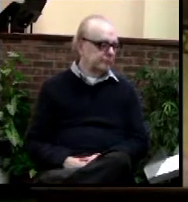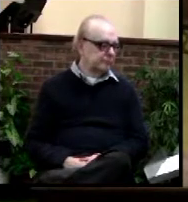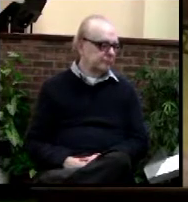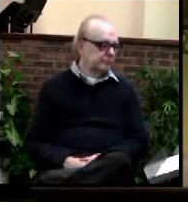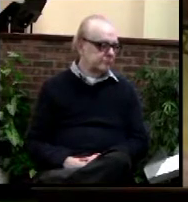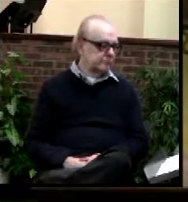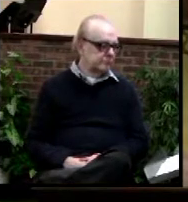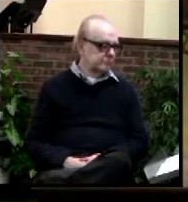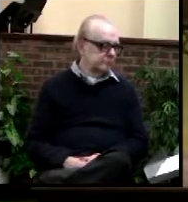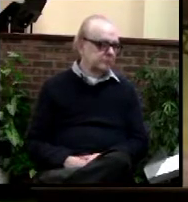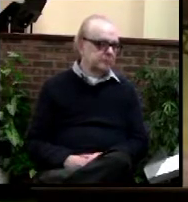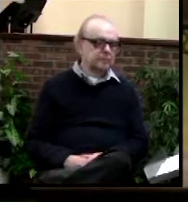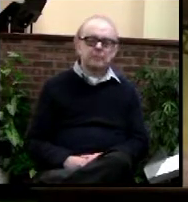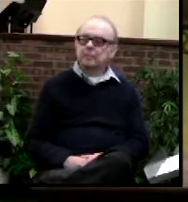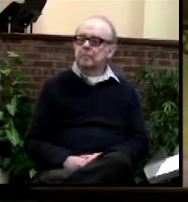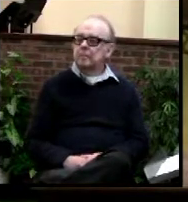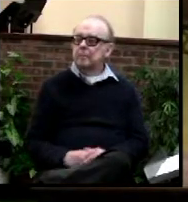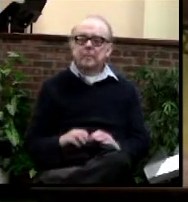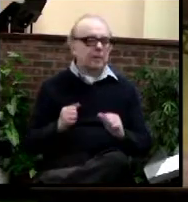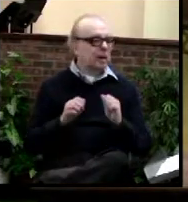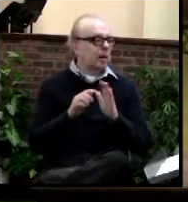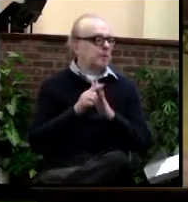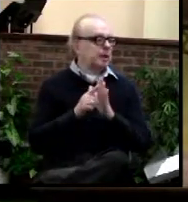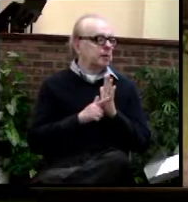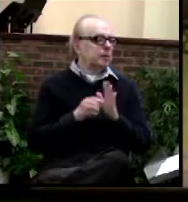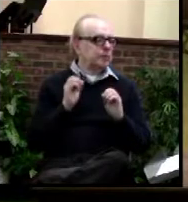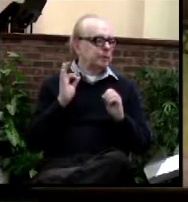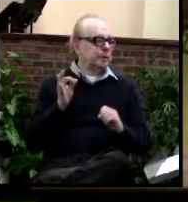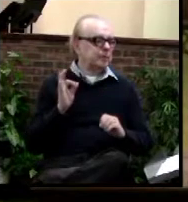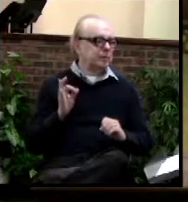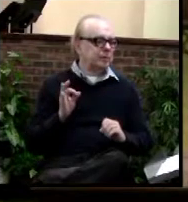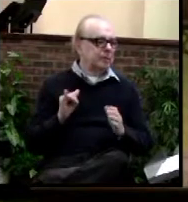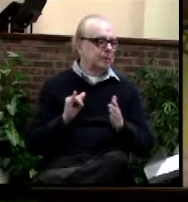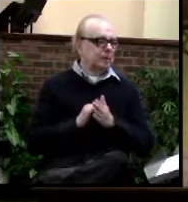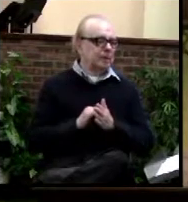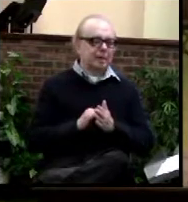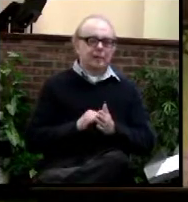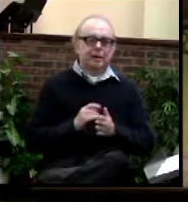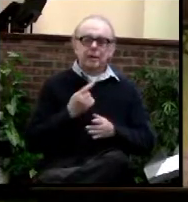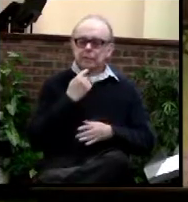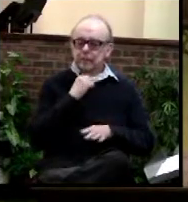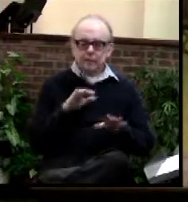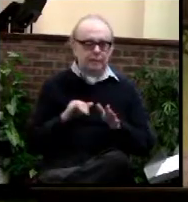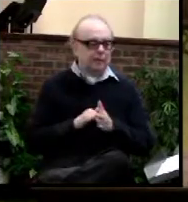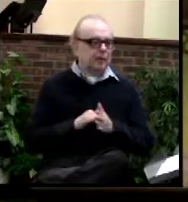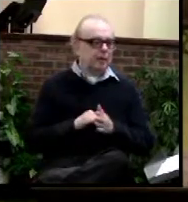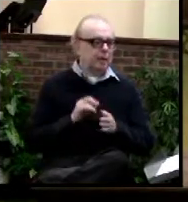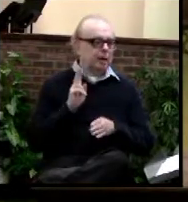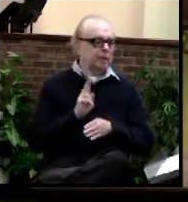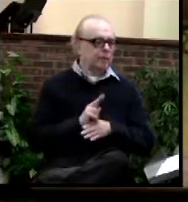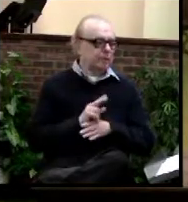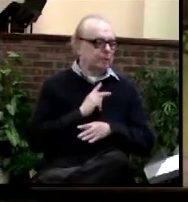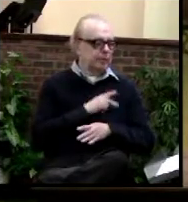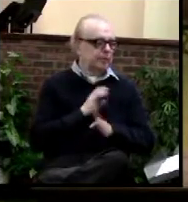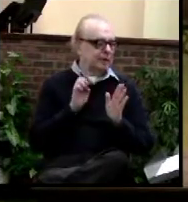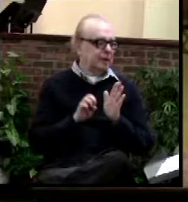I'm breaking all of the laws of preaching that I've been told that I shouldn't do, and that is use personal examples. And